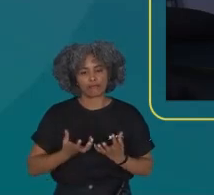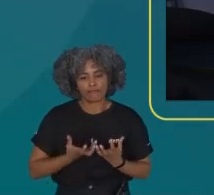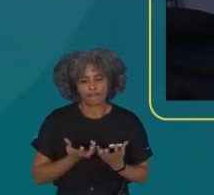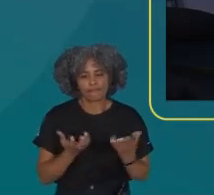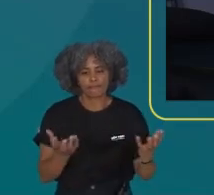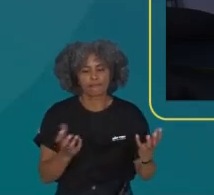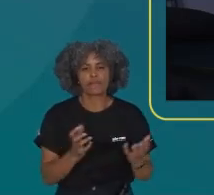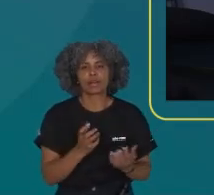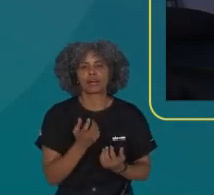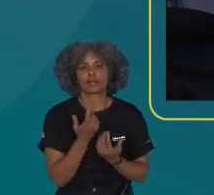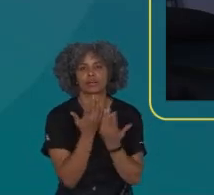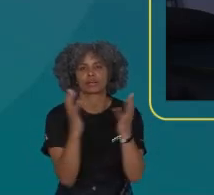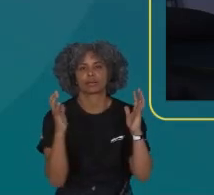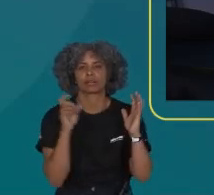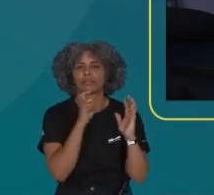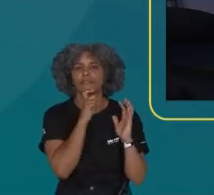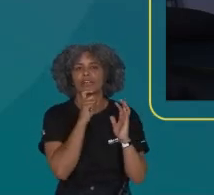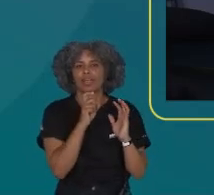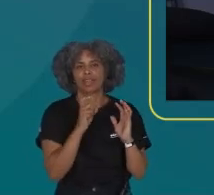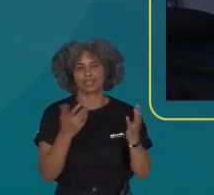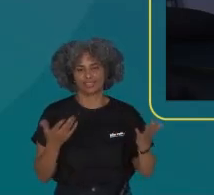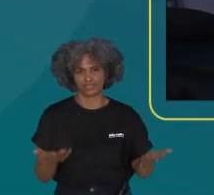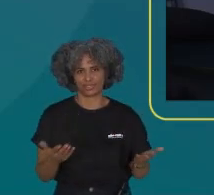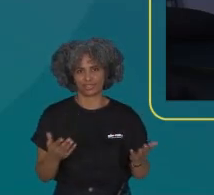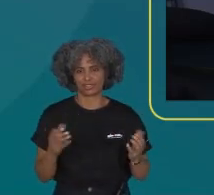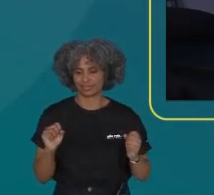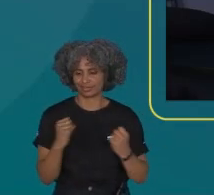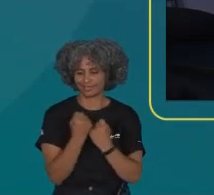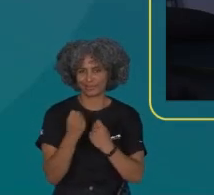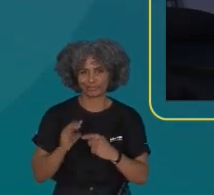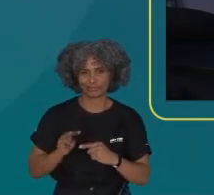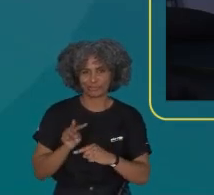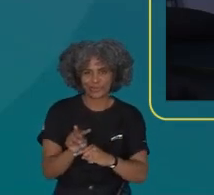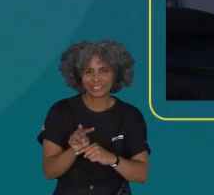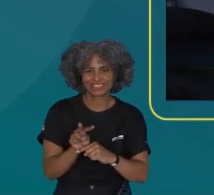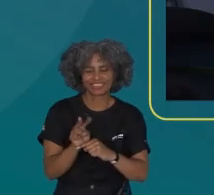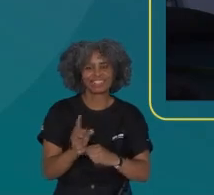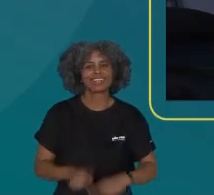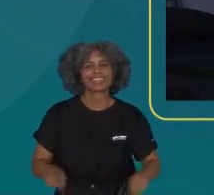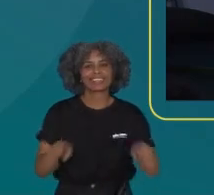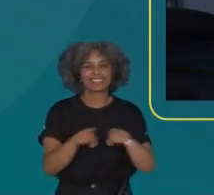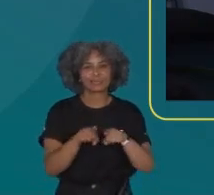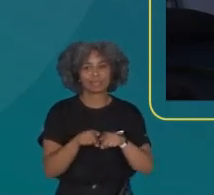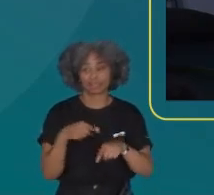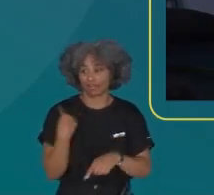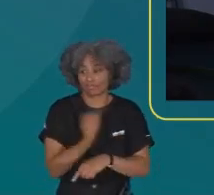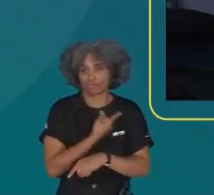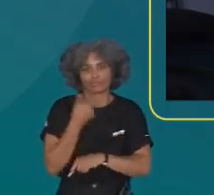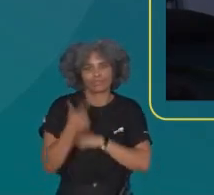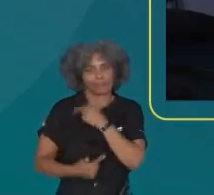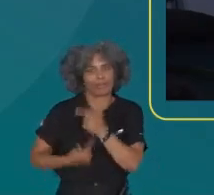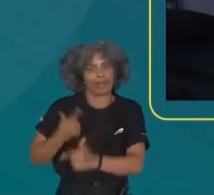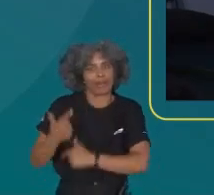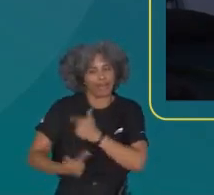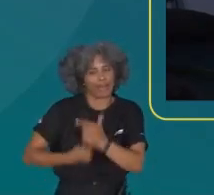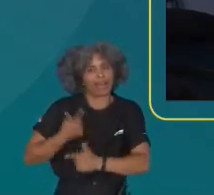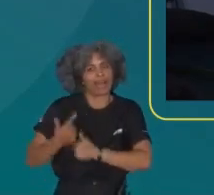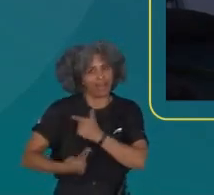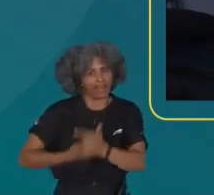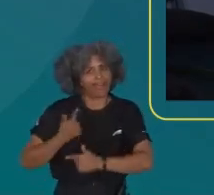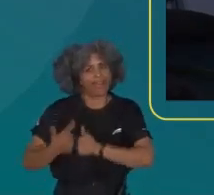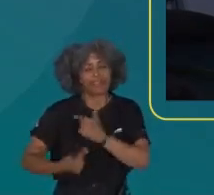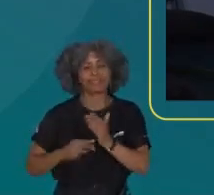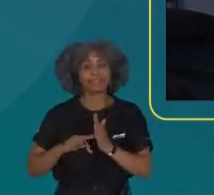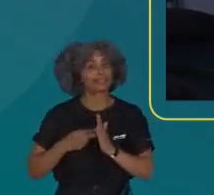to do, and we are working to do that. And also something that is quite new in our capital work